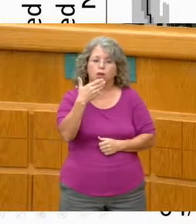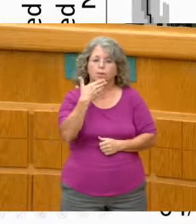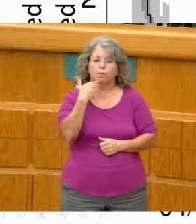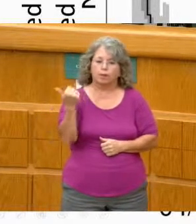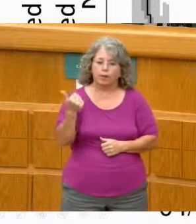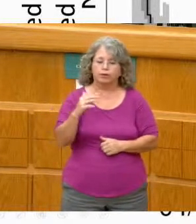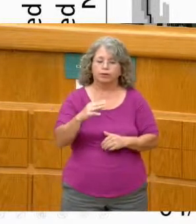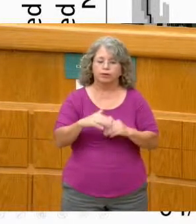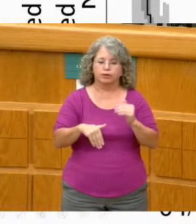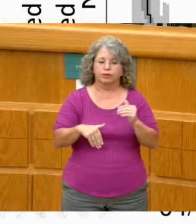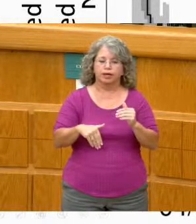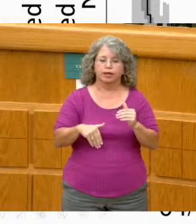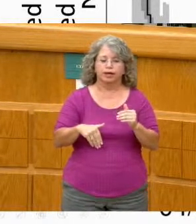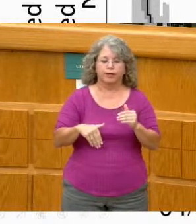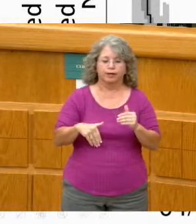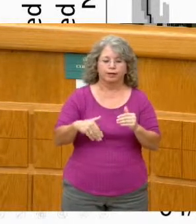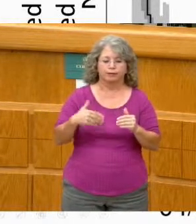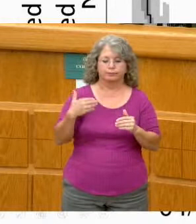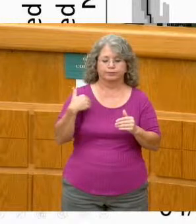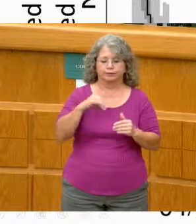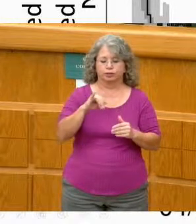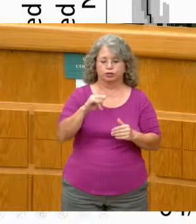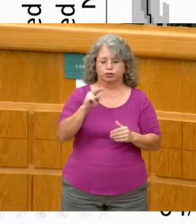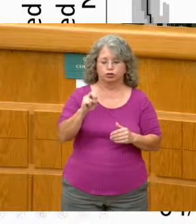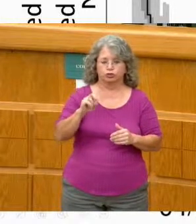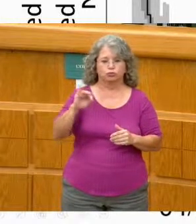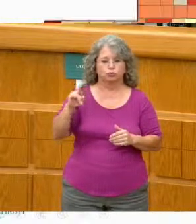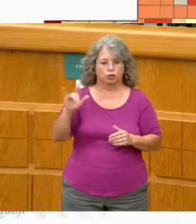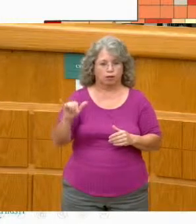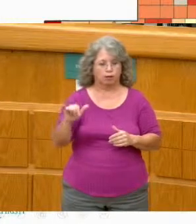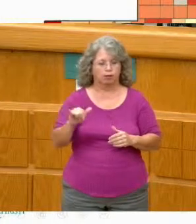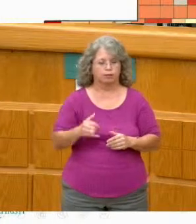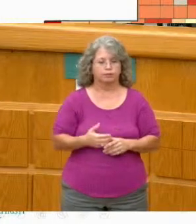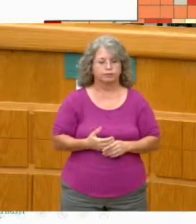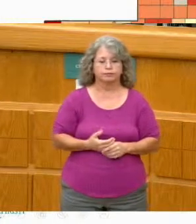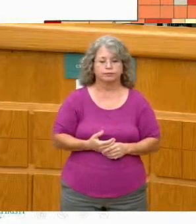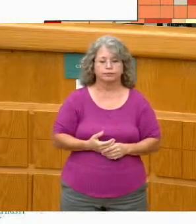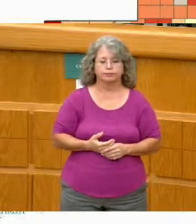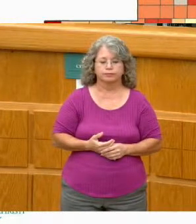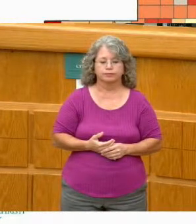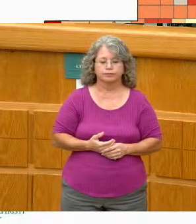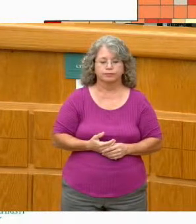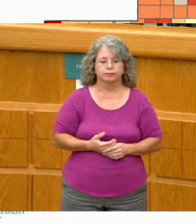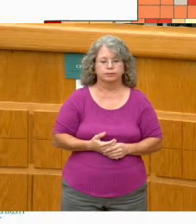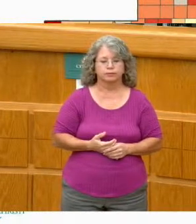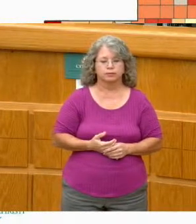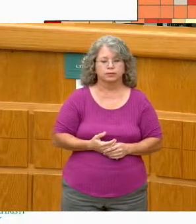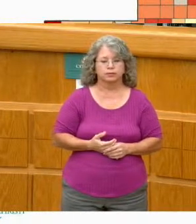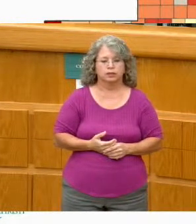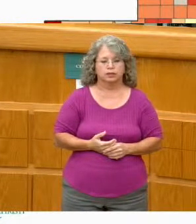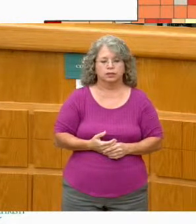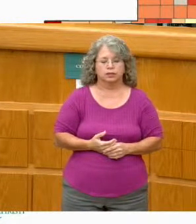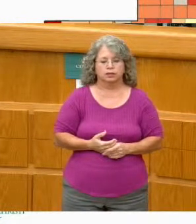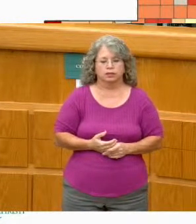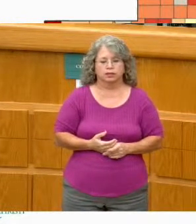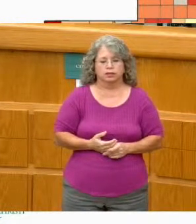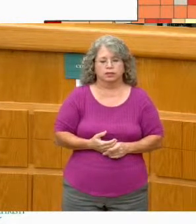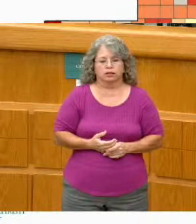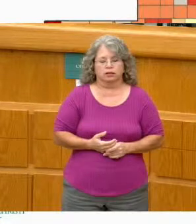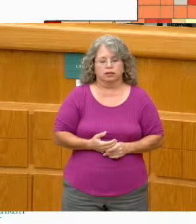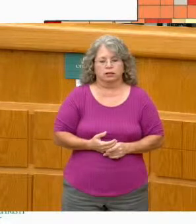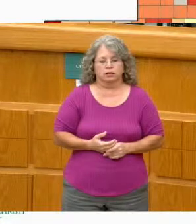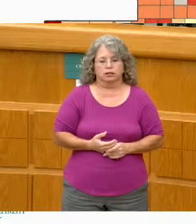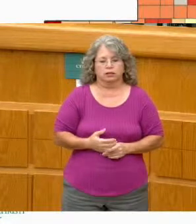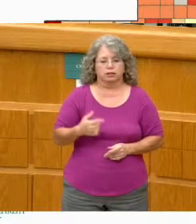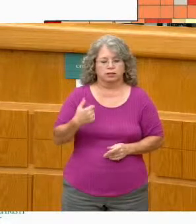overall, this looks a lot better than it did back in June and July. Moving forward,